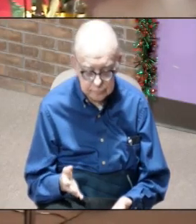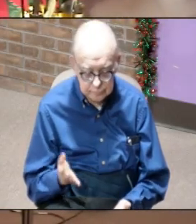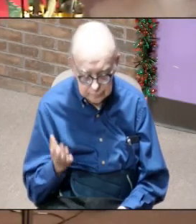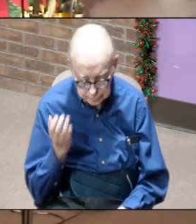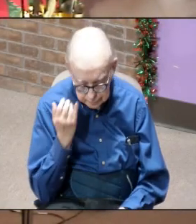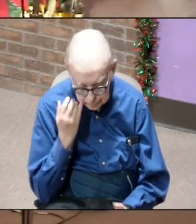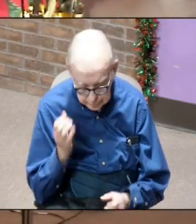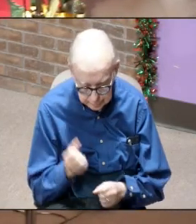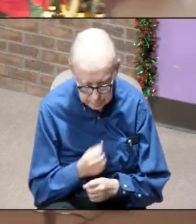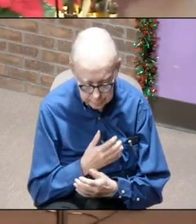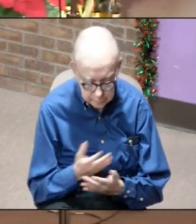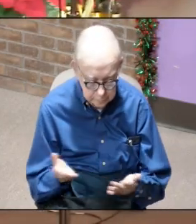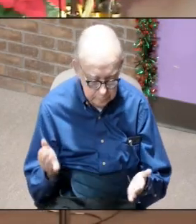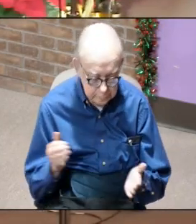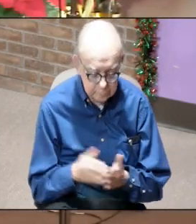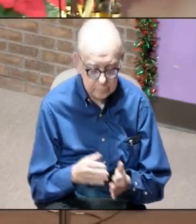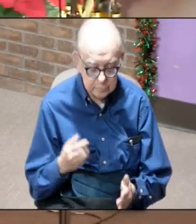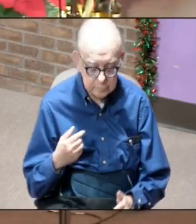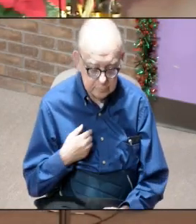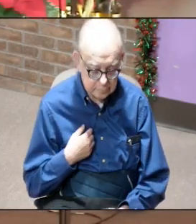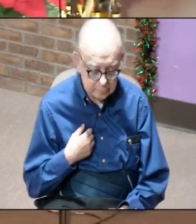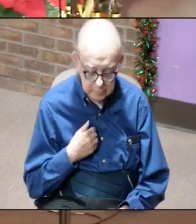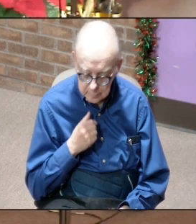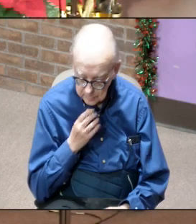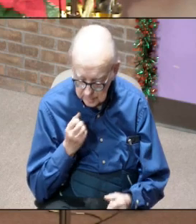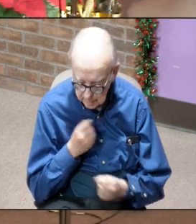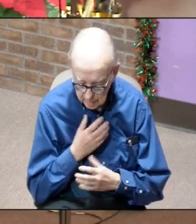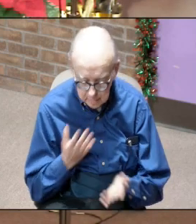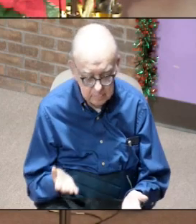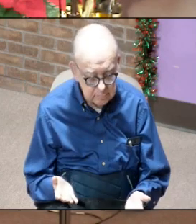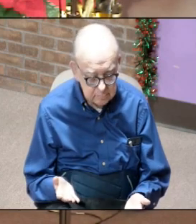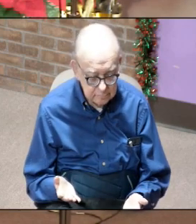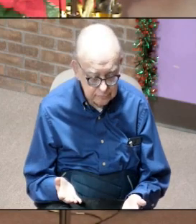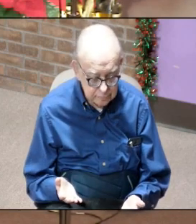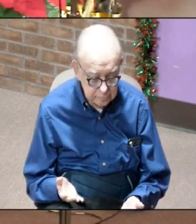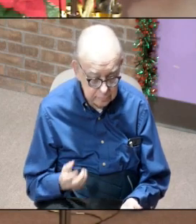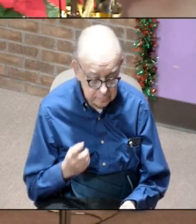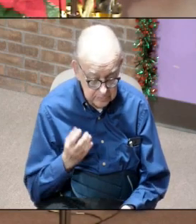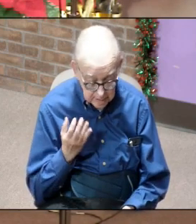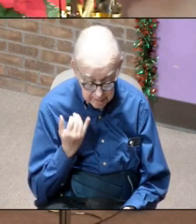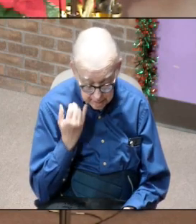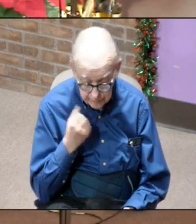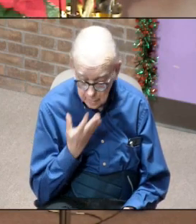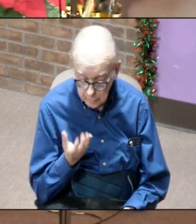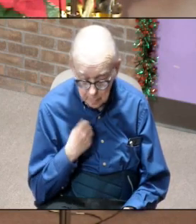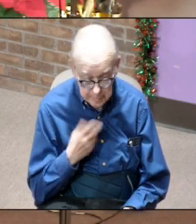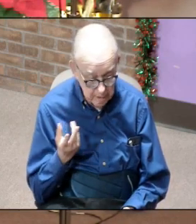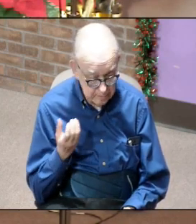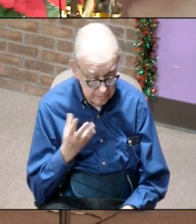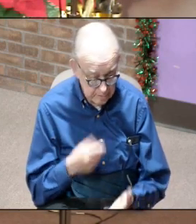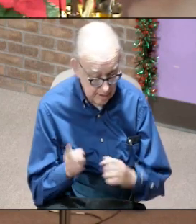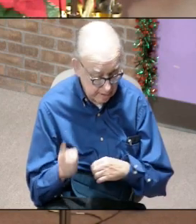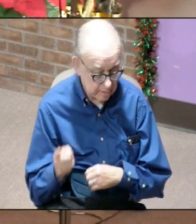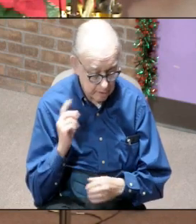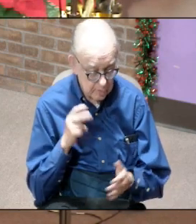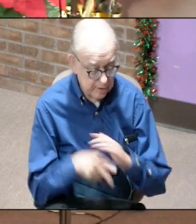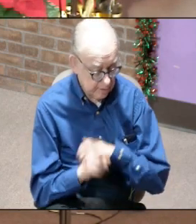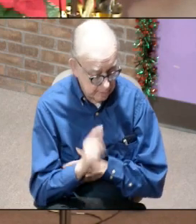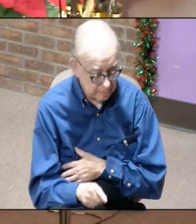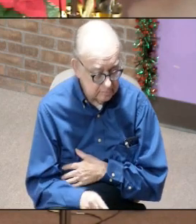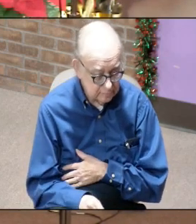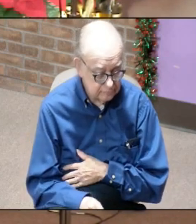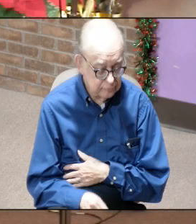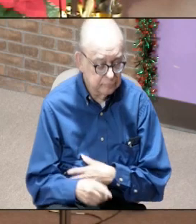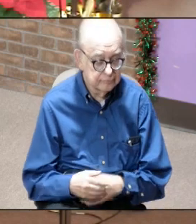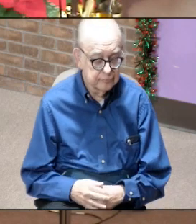If you've got anything against me, you don't want to be here, guess what? You're out of here. I'm killing you. And this is what he